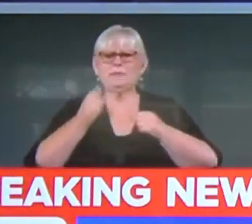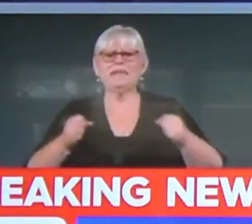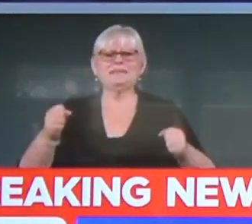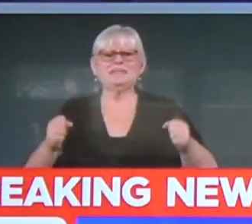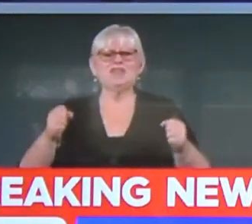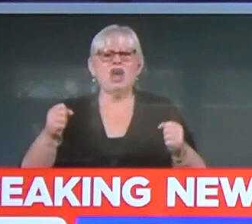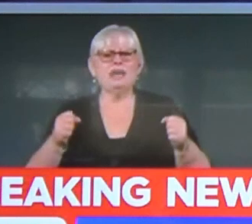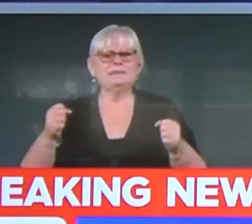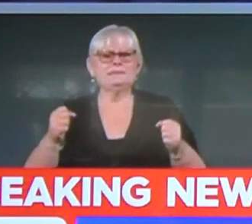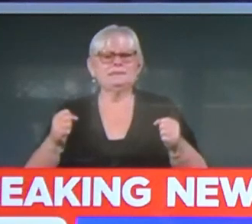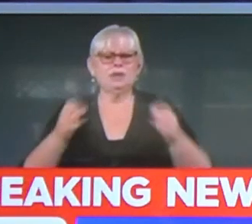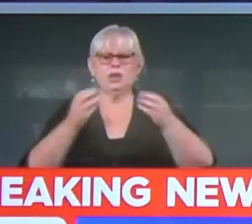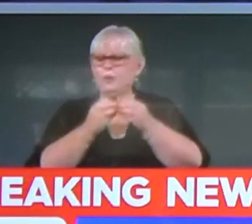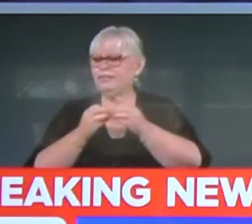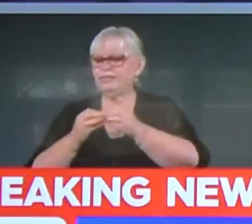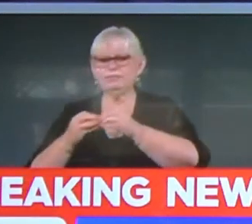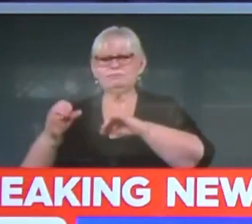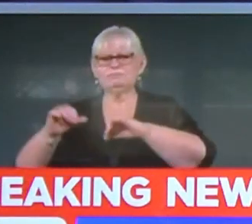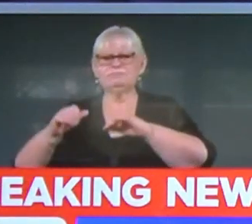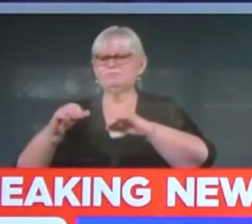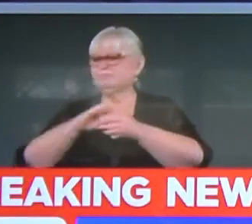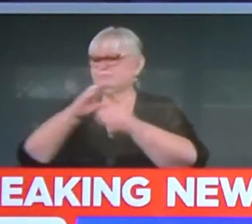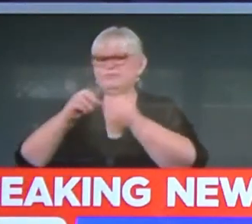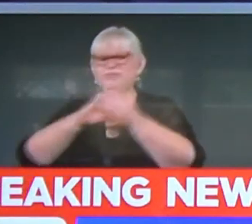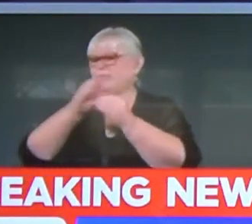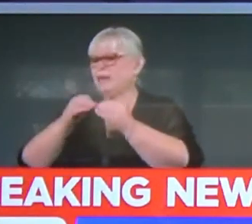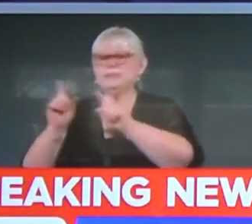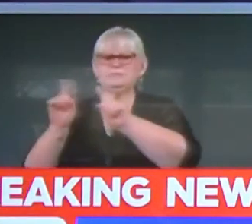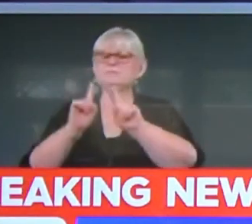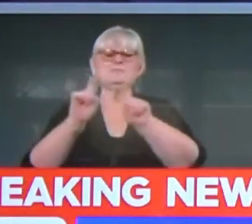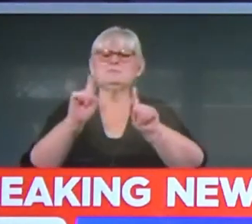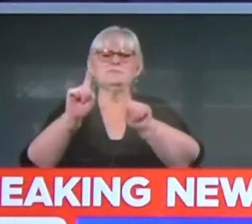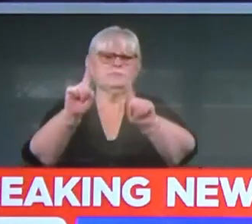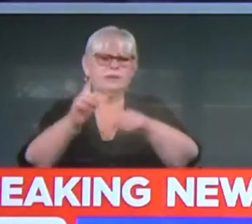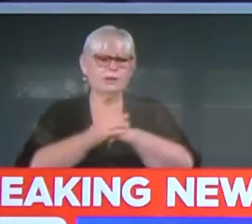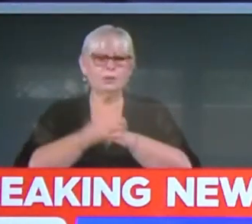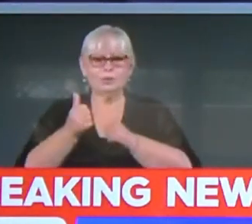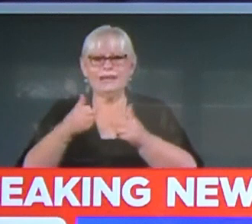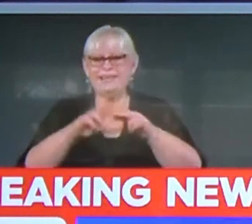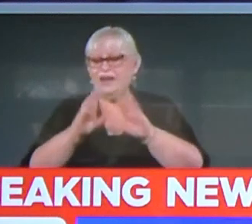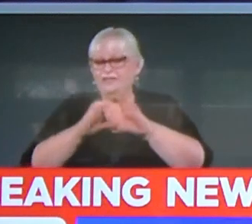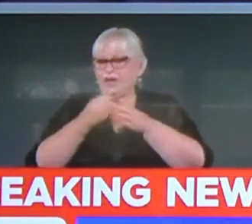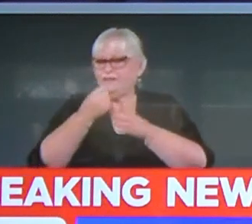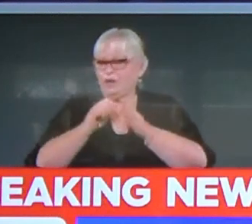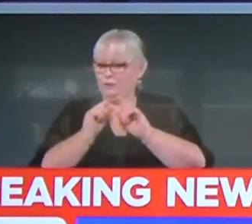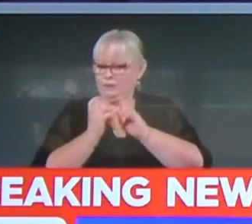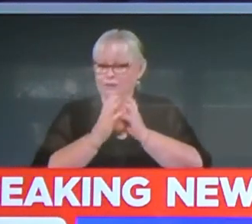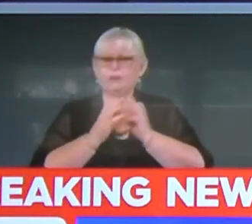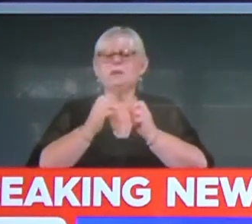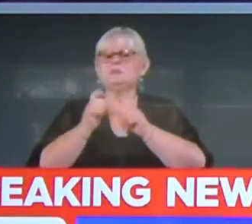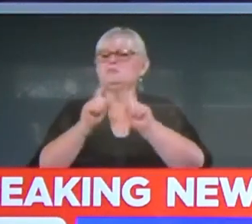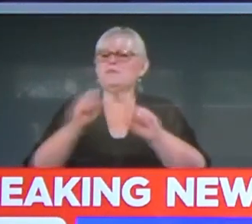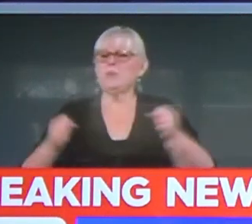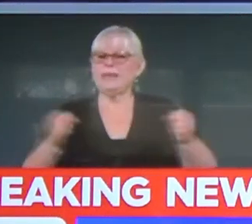exercise, perhaps with your partner or family members, some provided it's a small group, that's fine.